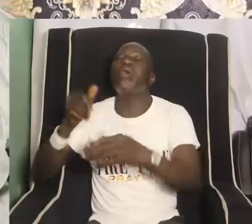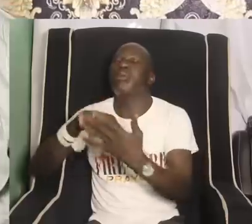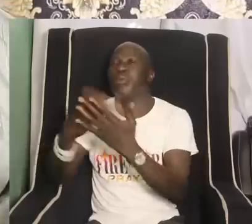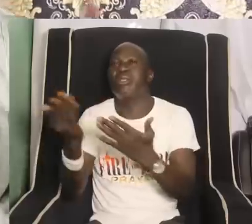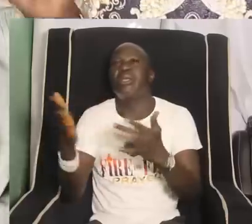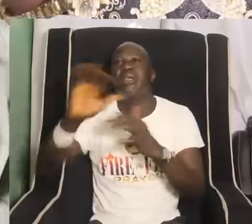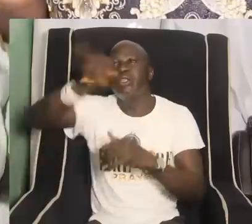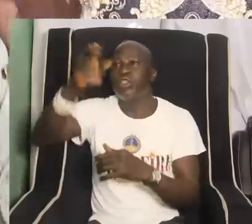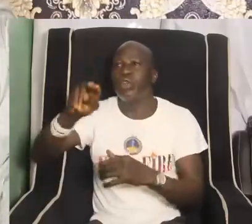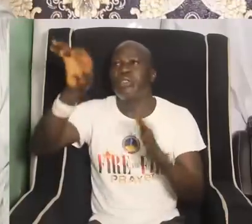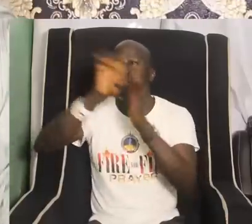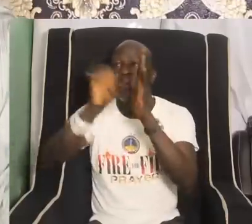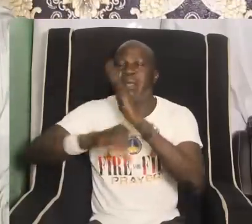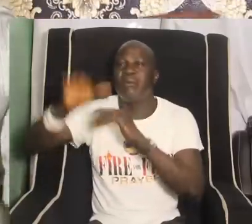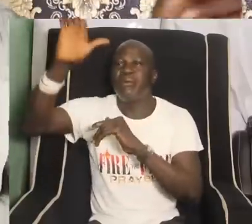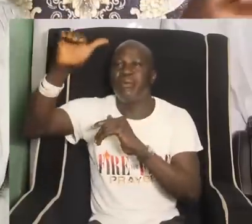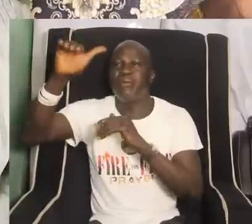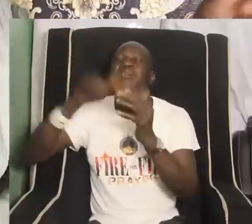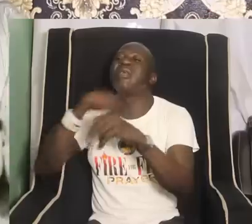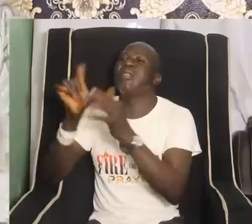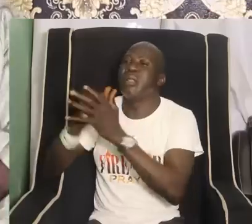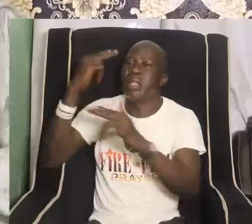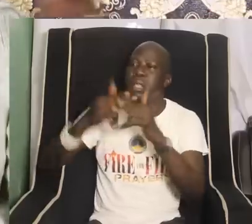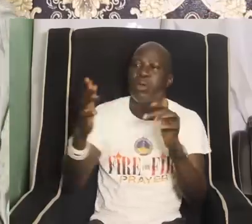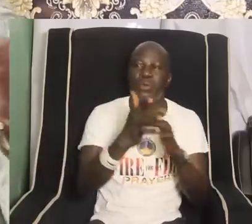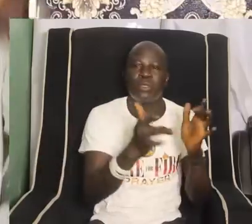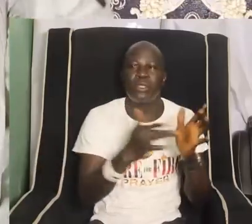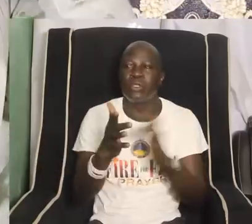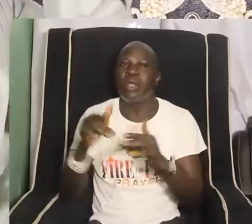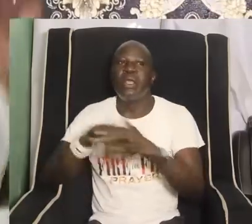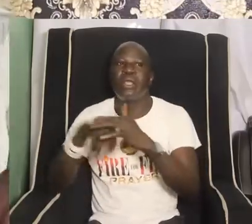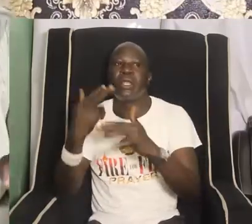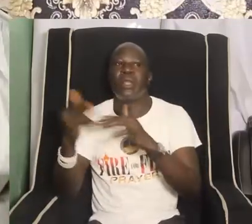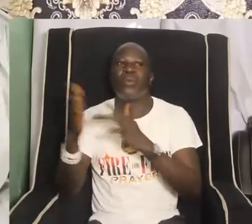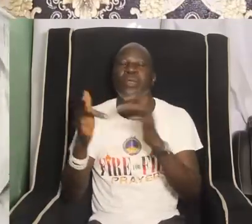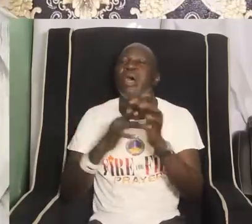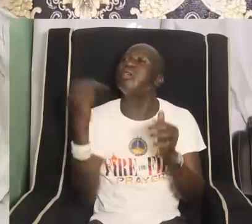Heaven will sanctify it. Full of Holy Spirit. It's more powerfully.